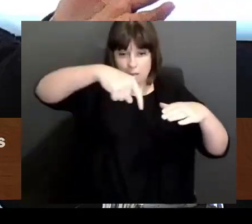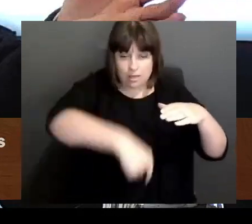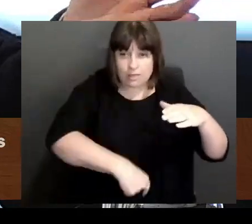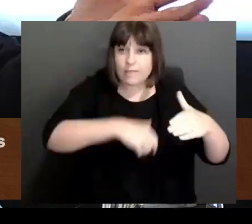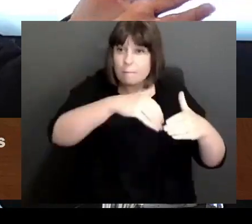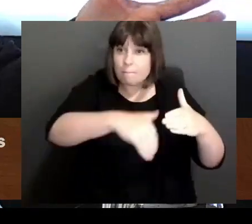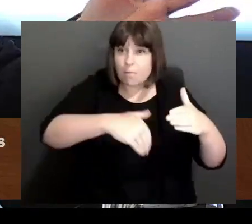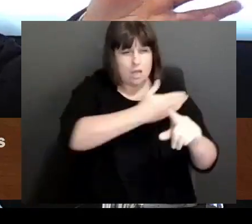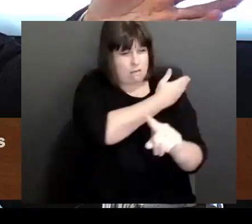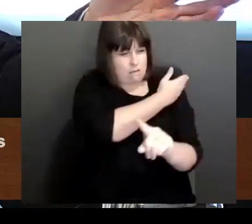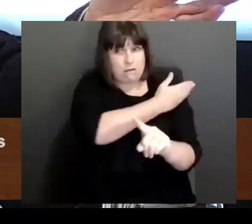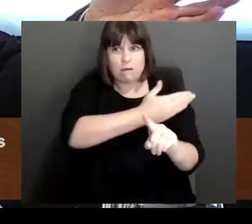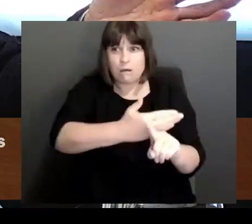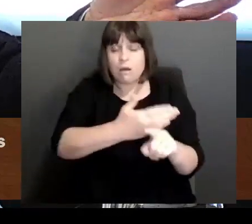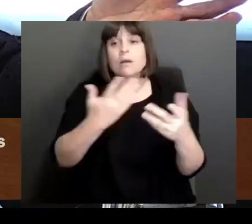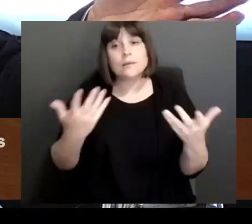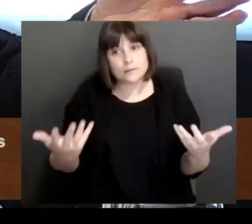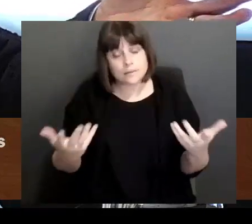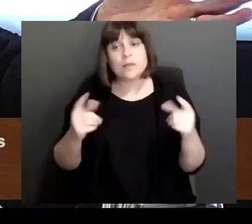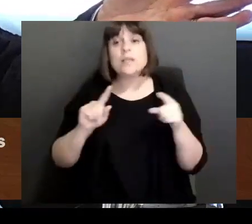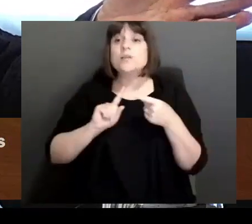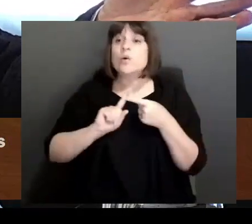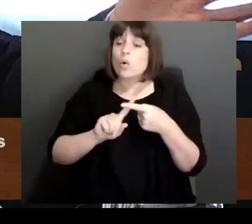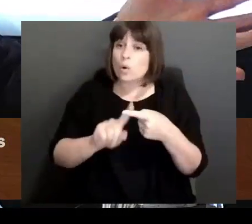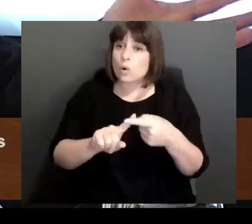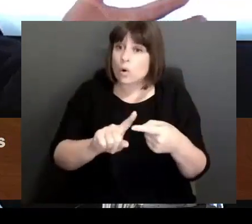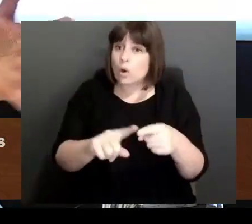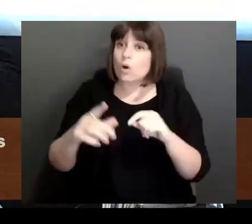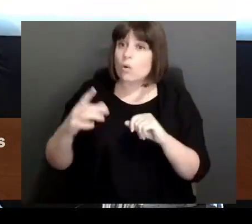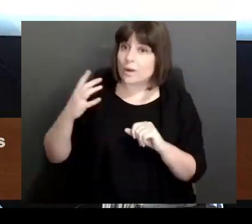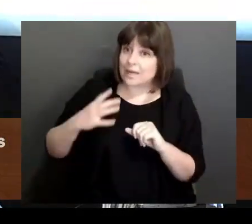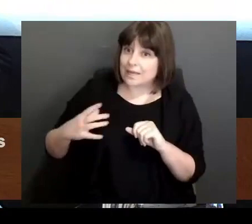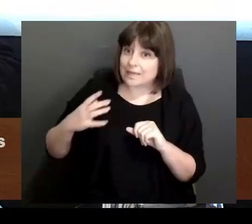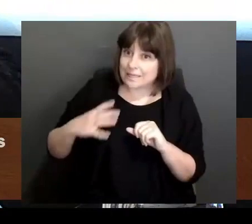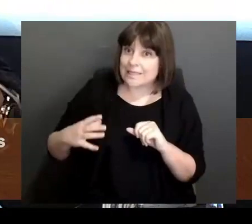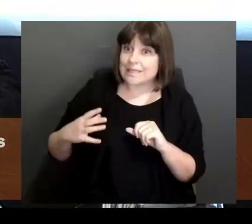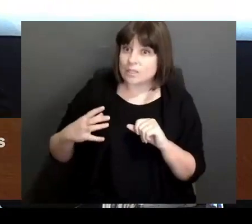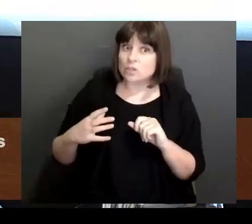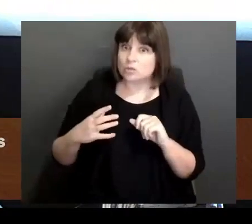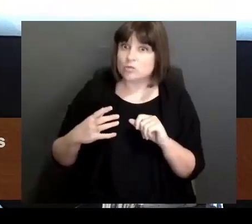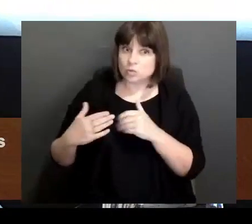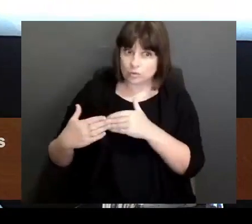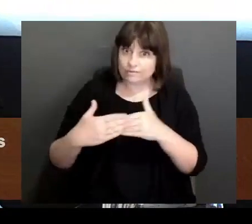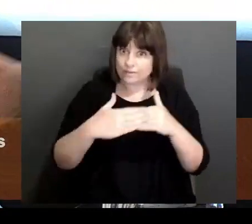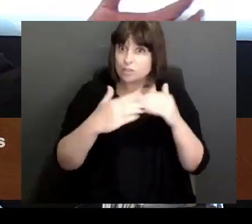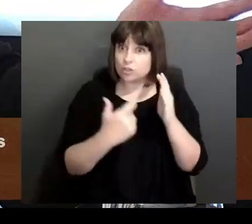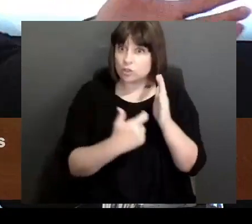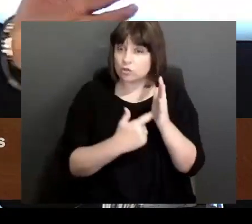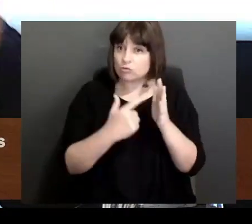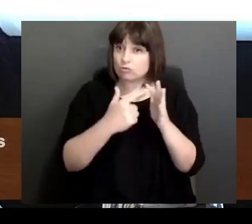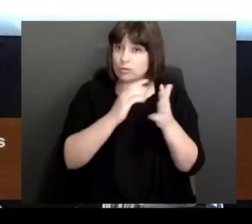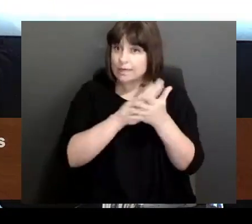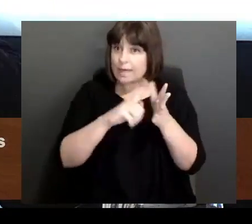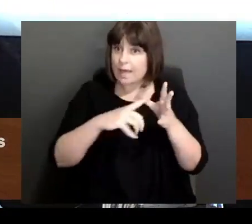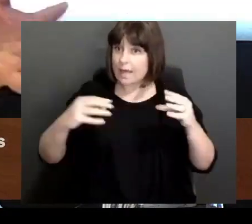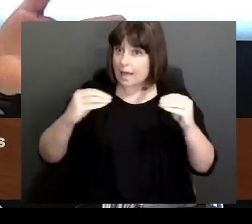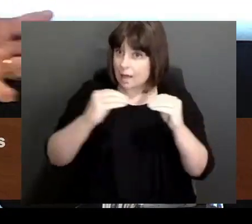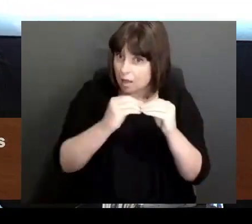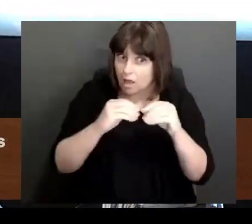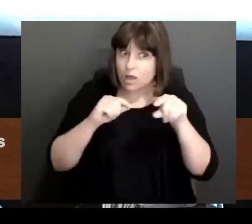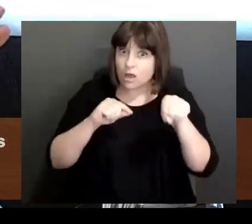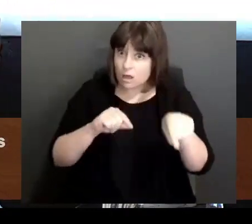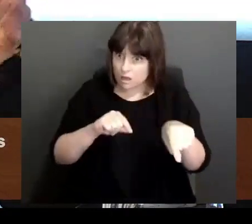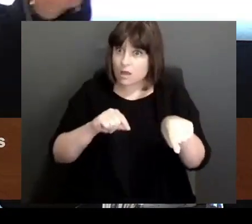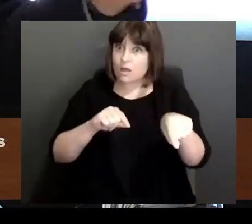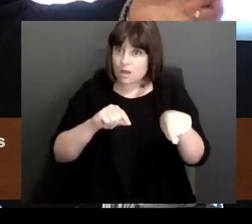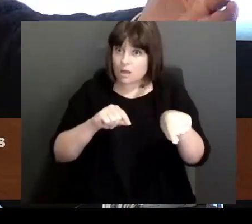ongoing requirement for progressive rehabilitation, if you like. Progressive rehabilitation of an